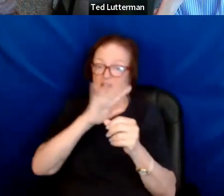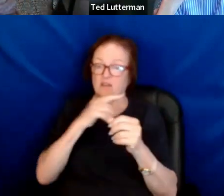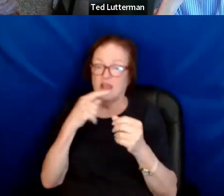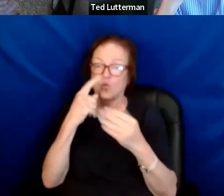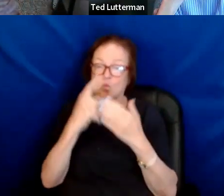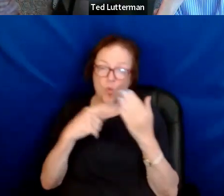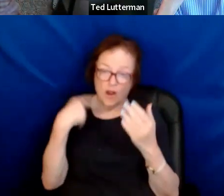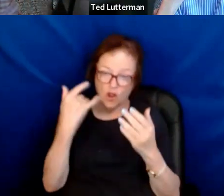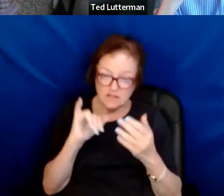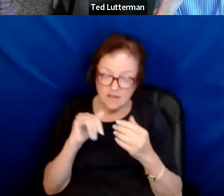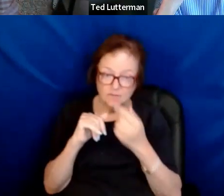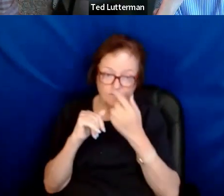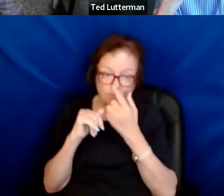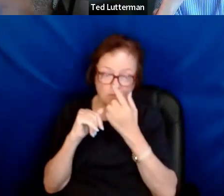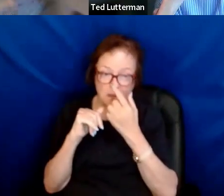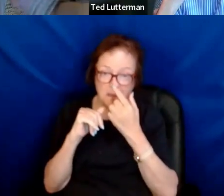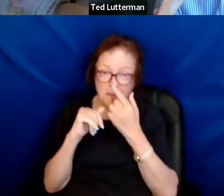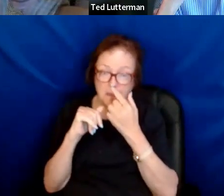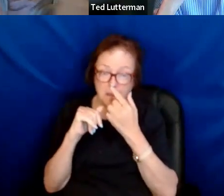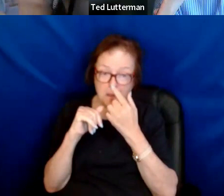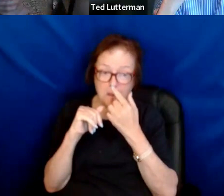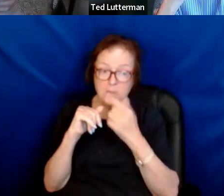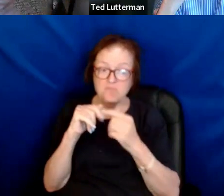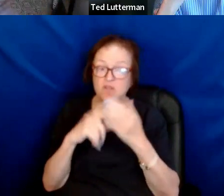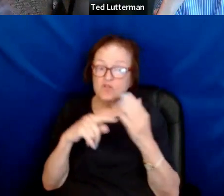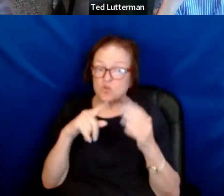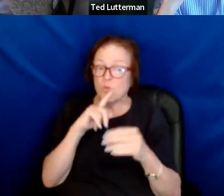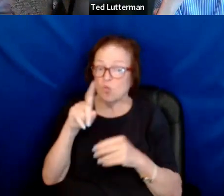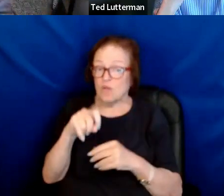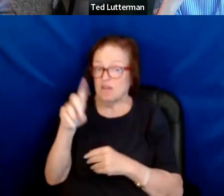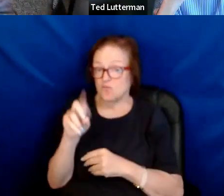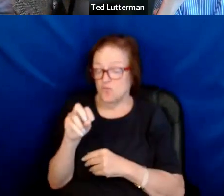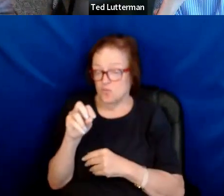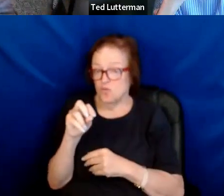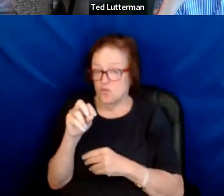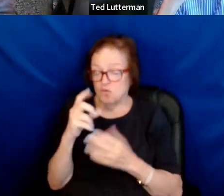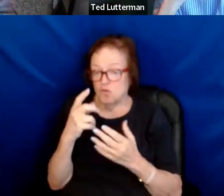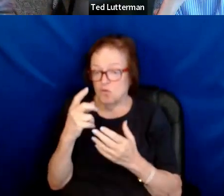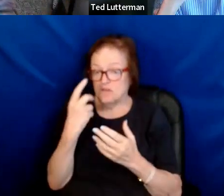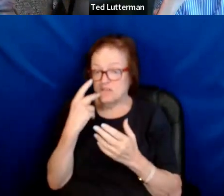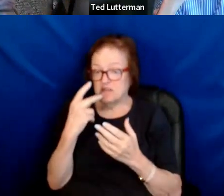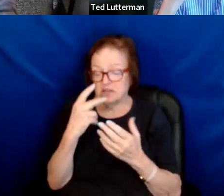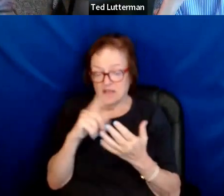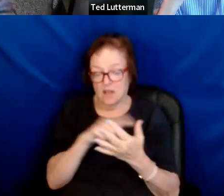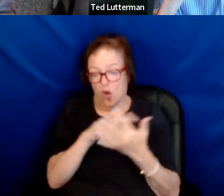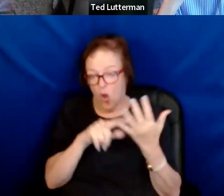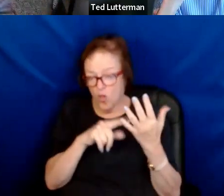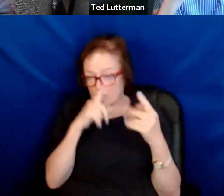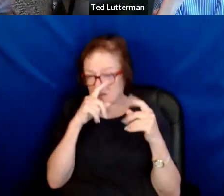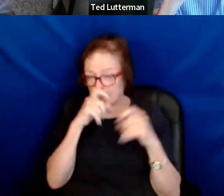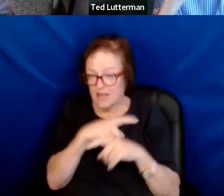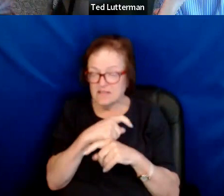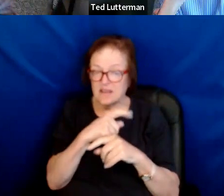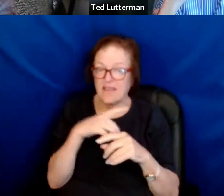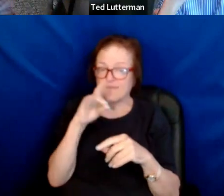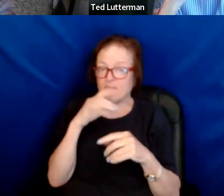Right. So I think what we really need to do, this first step, understand your system, is where we've got to talk through those complexities and find out the best way to